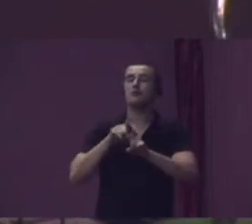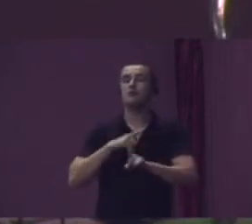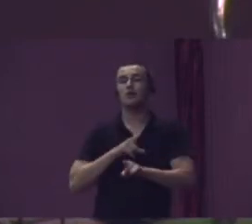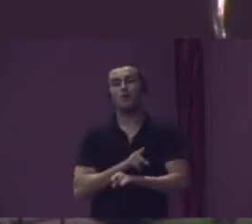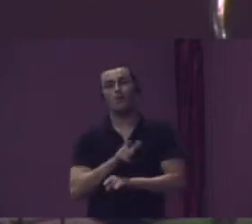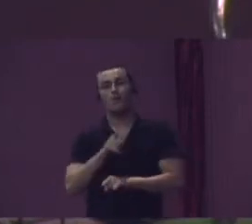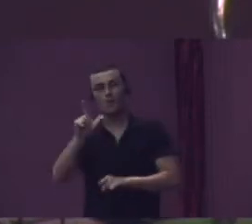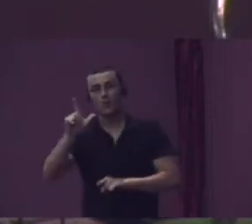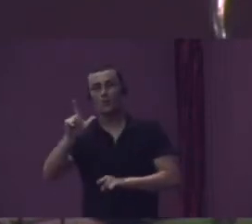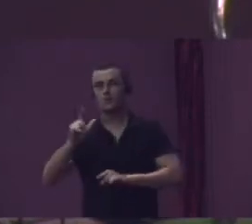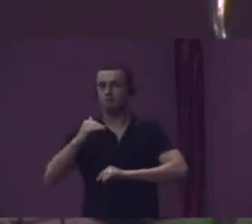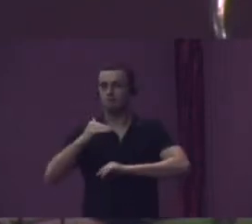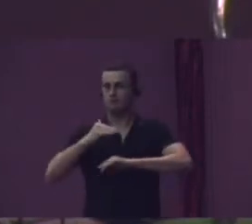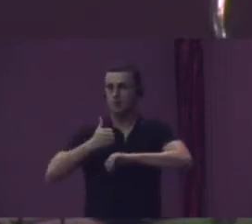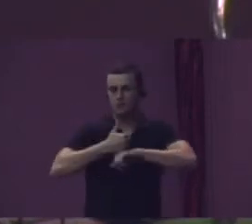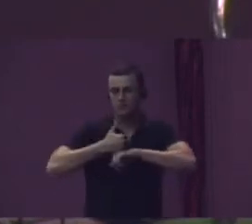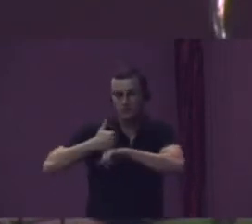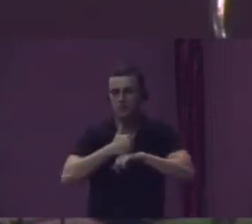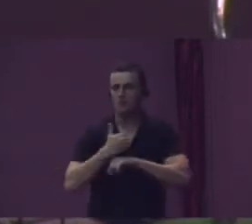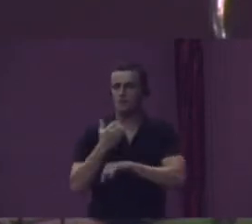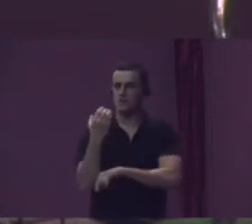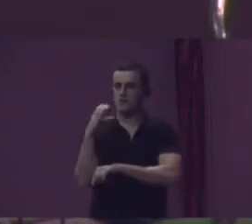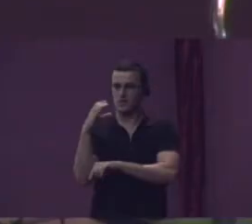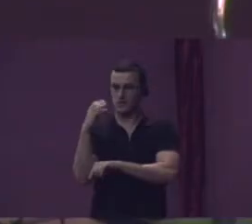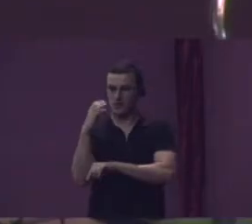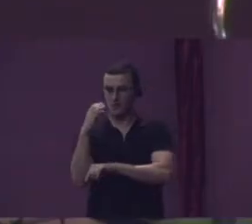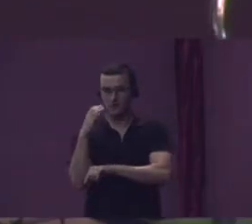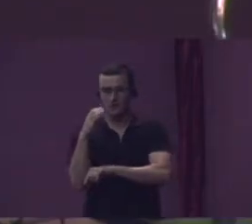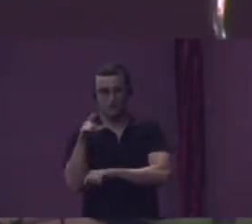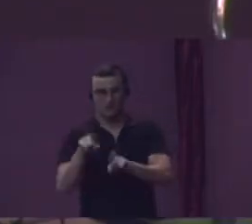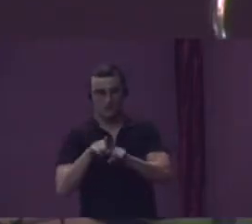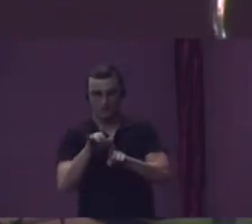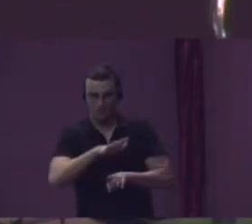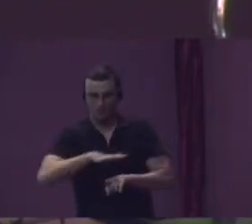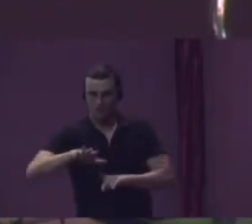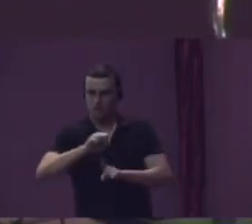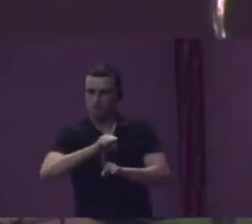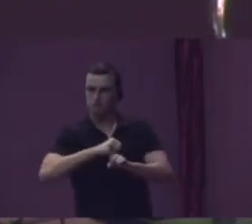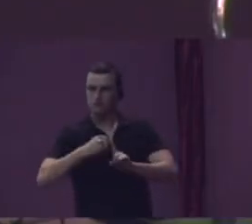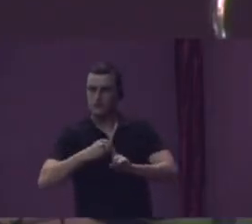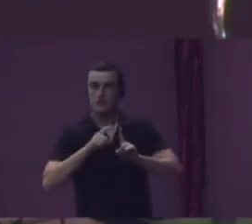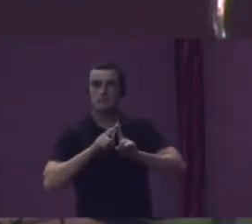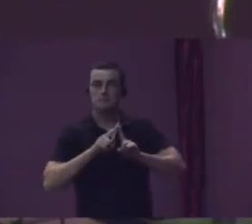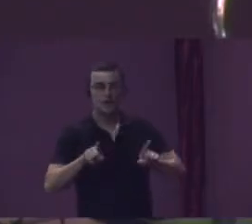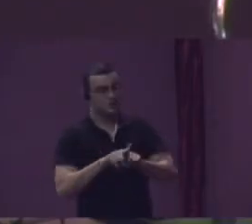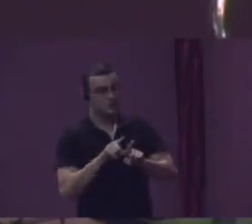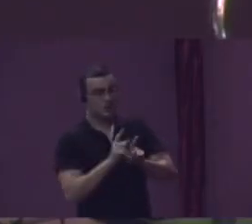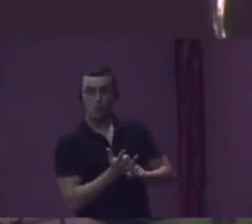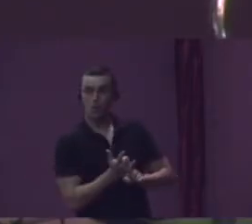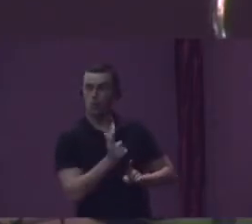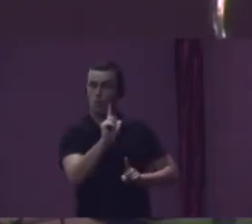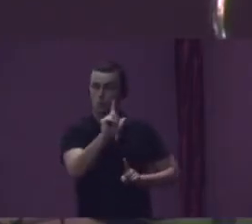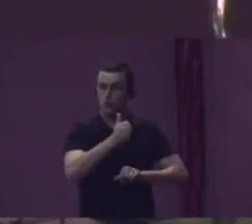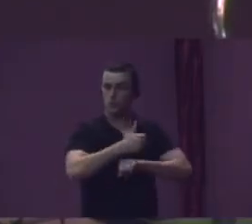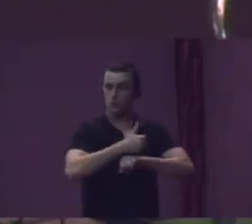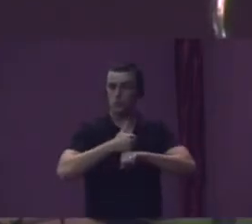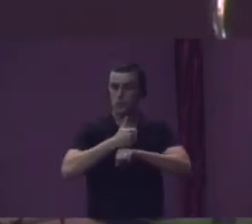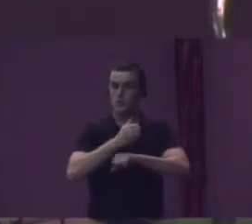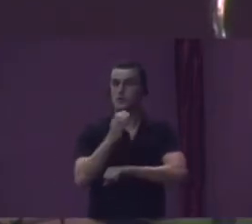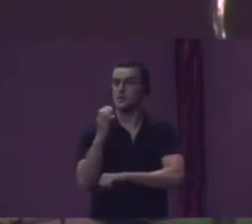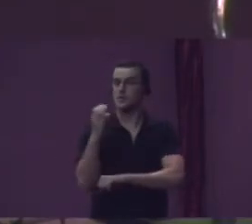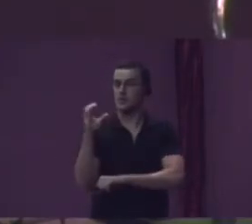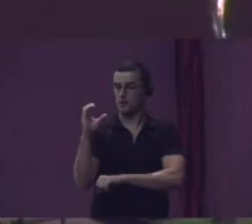problems, but the experts in the hard sciences and complex technology also made concrete and significant social